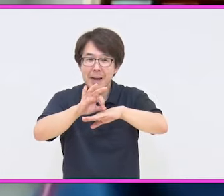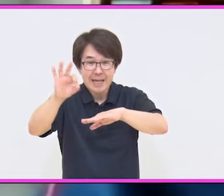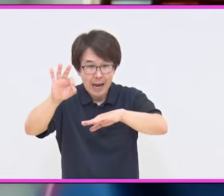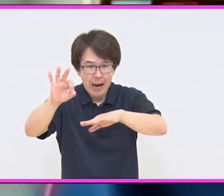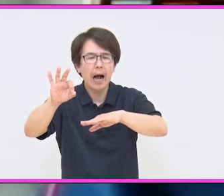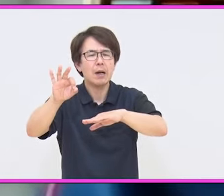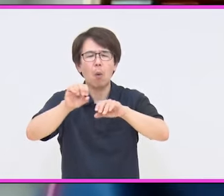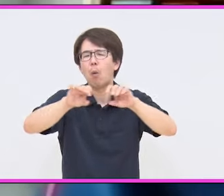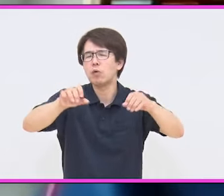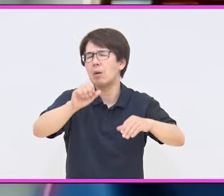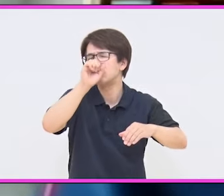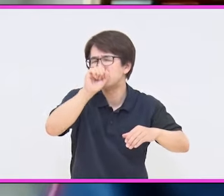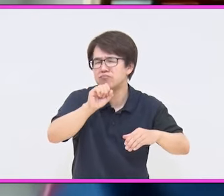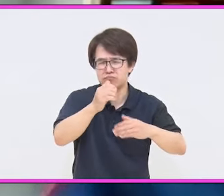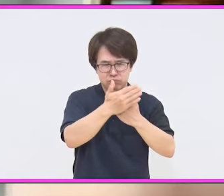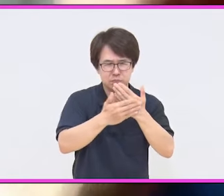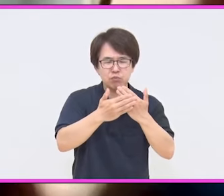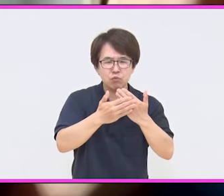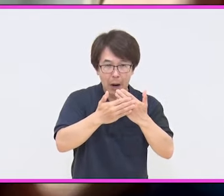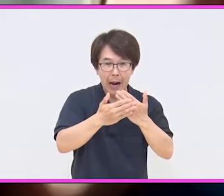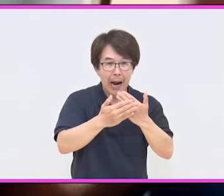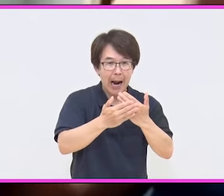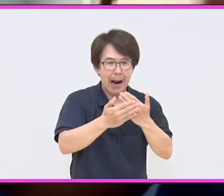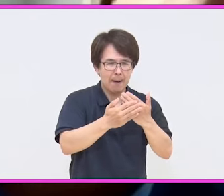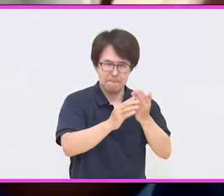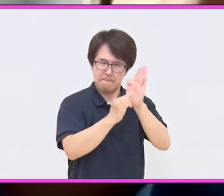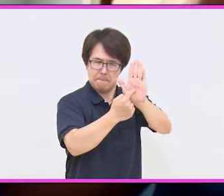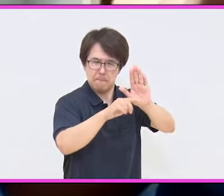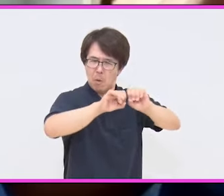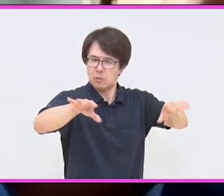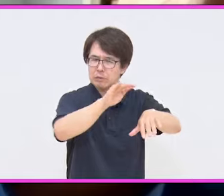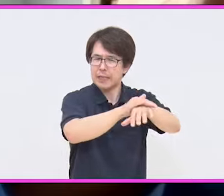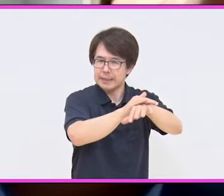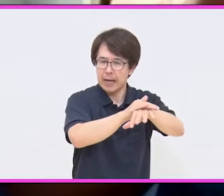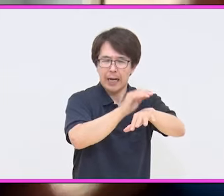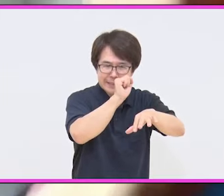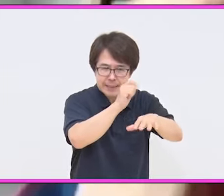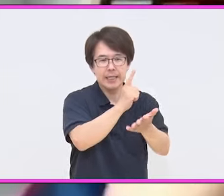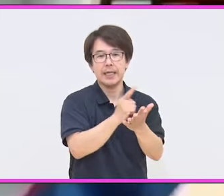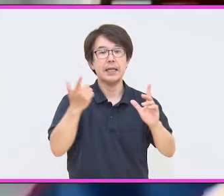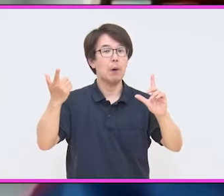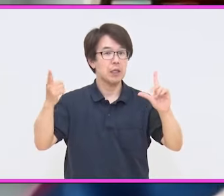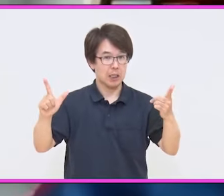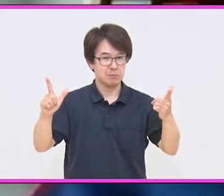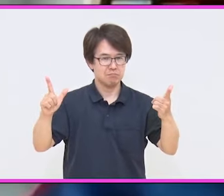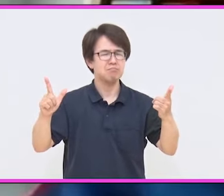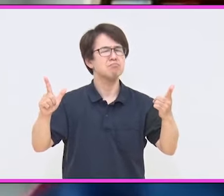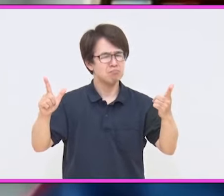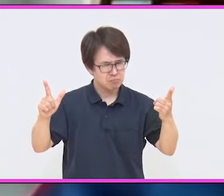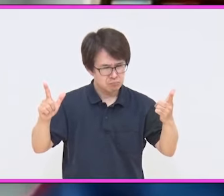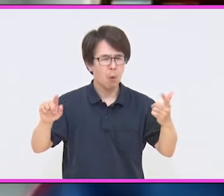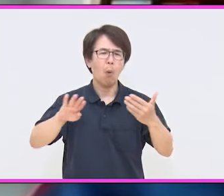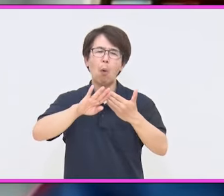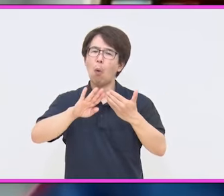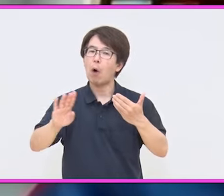the good thing for me about the media coverage was not just the innovation of the way